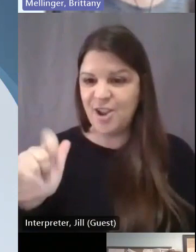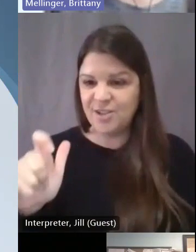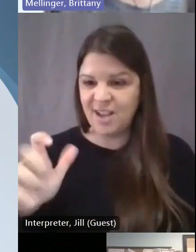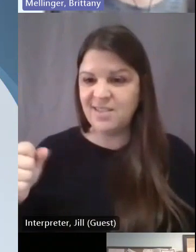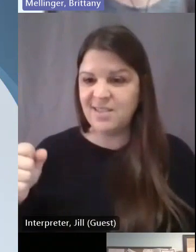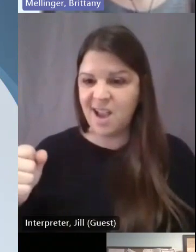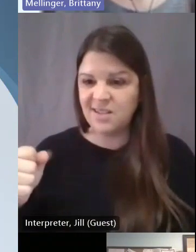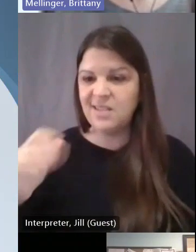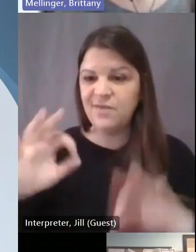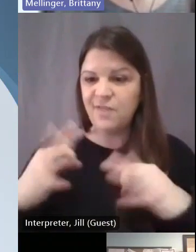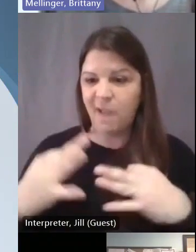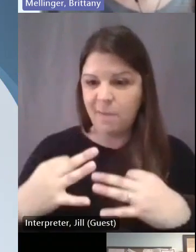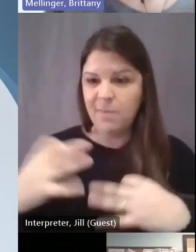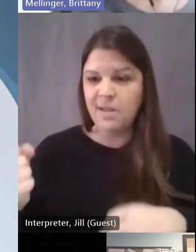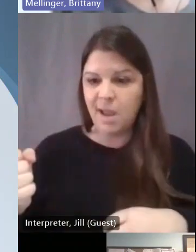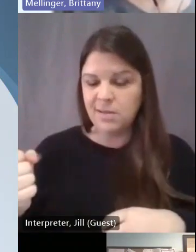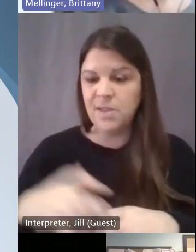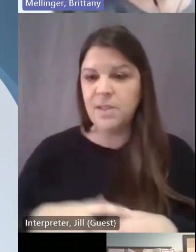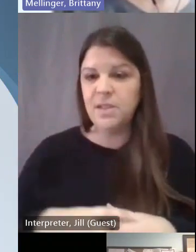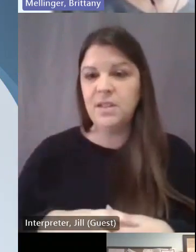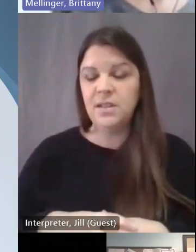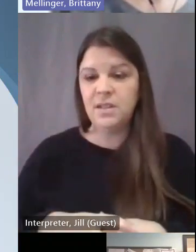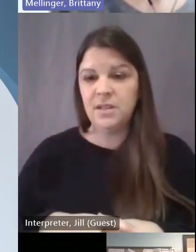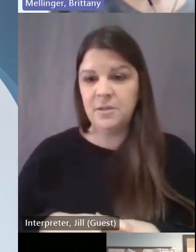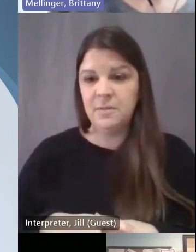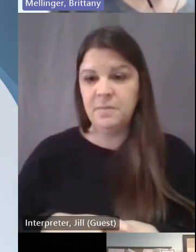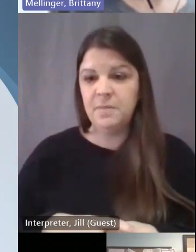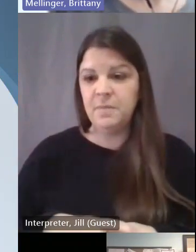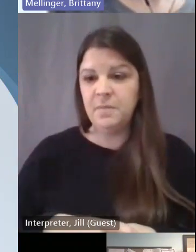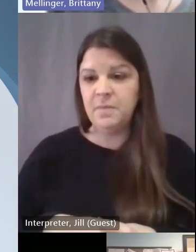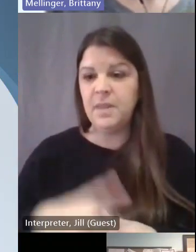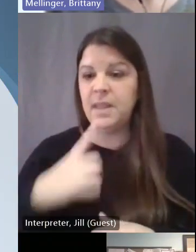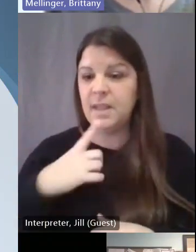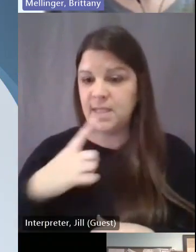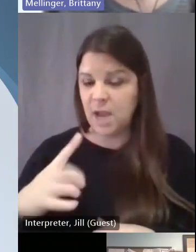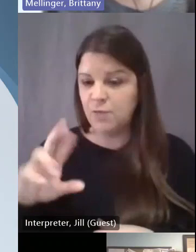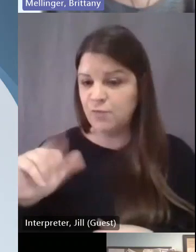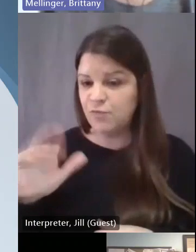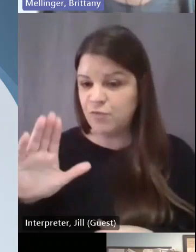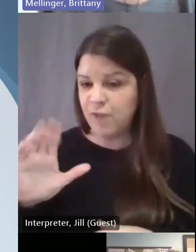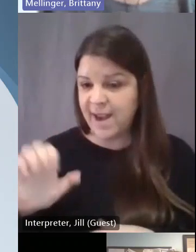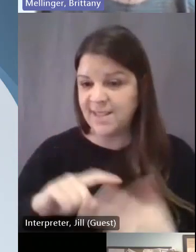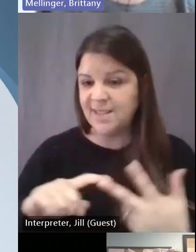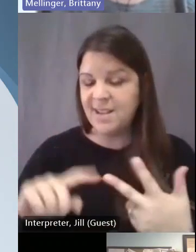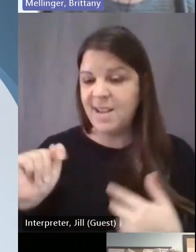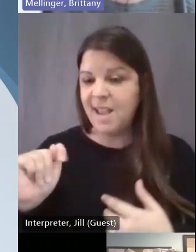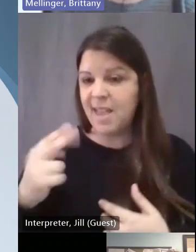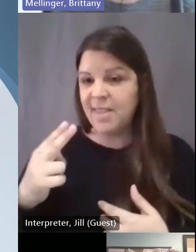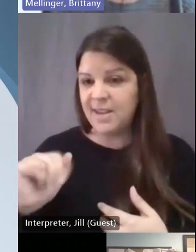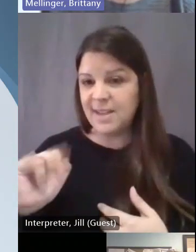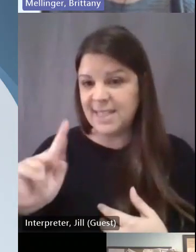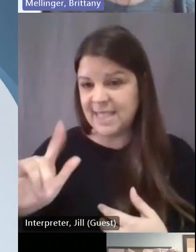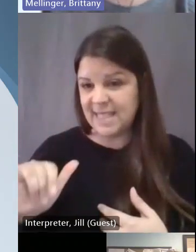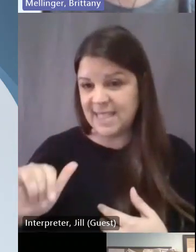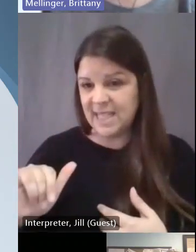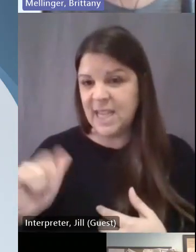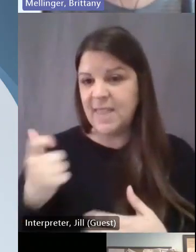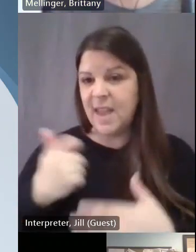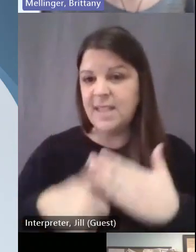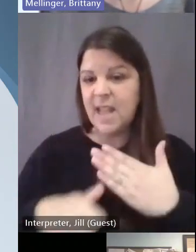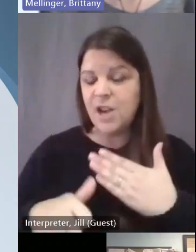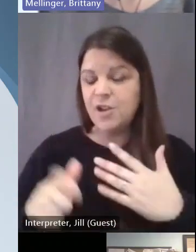Familial status, absolutely. Let's see, we also have race, ethnicity. Ethnicity would be